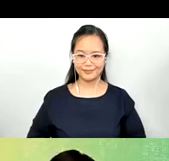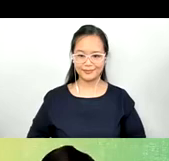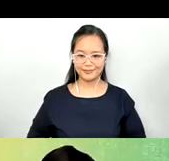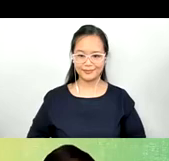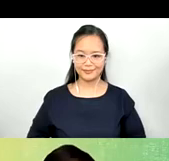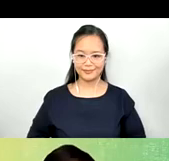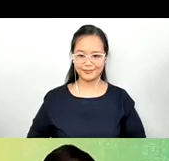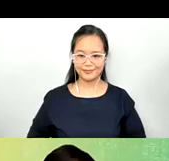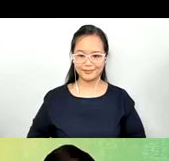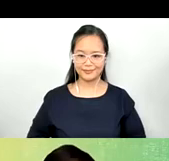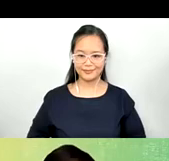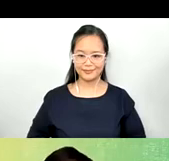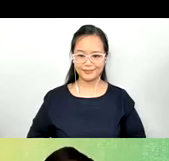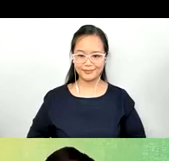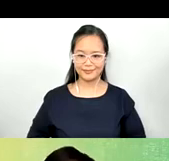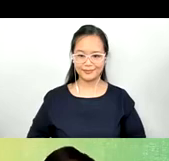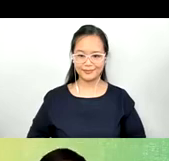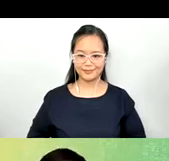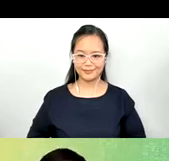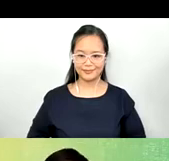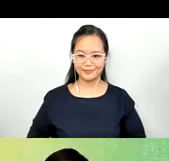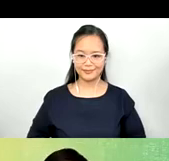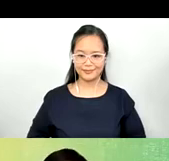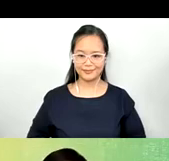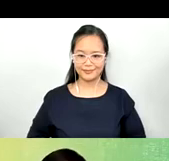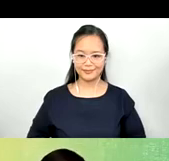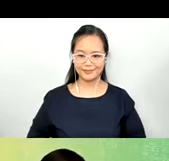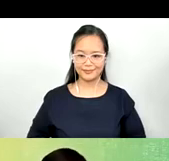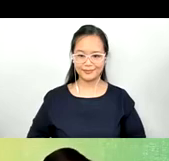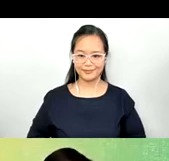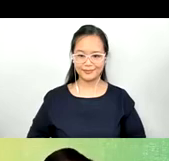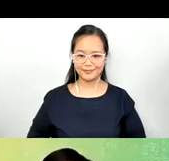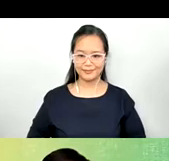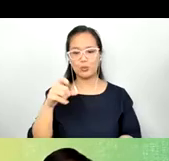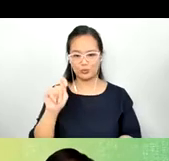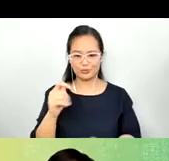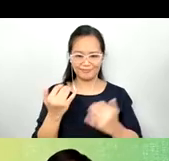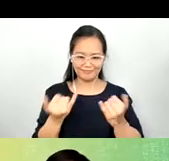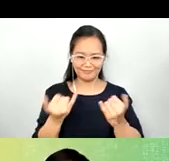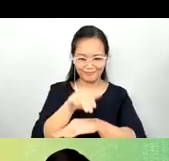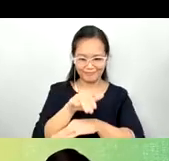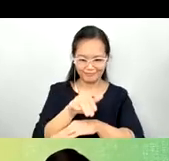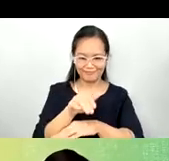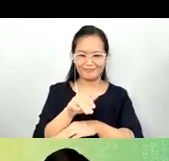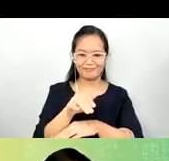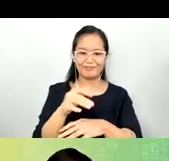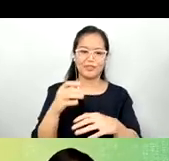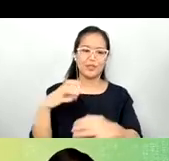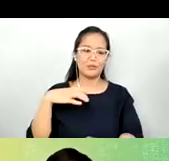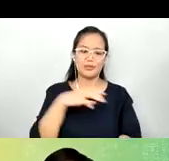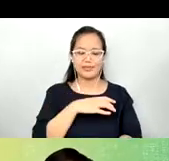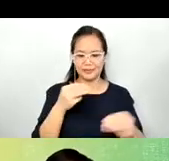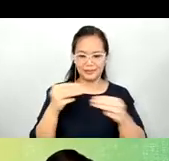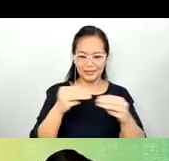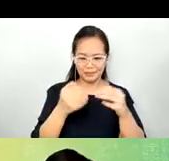Good afternoon again, everyone. I'm Eli Aguilar, and I'll be your host this afternoon, Committee Management Unit Head of